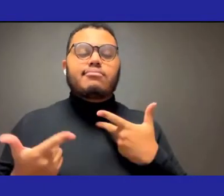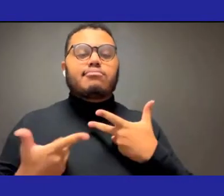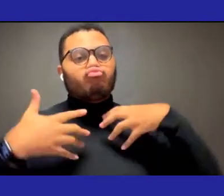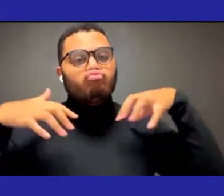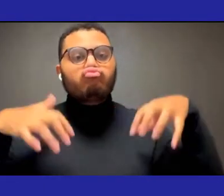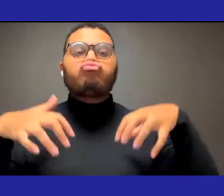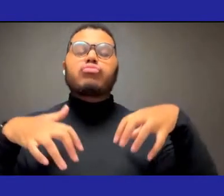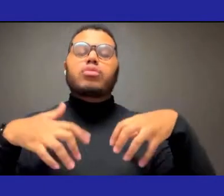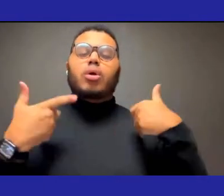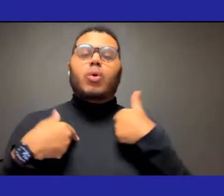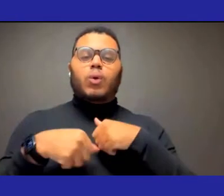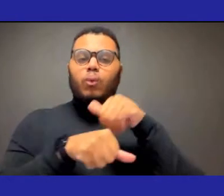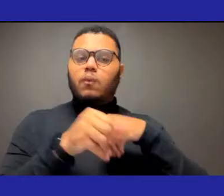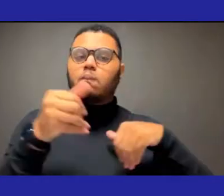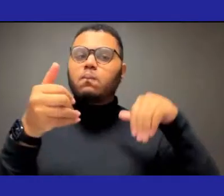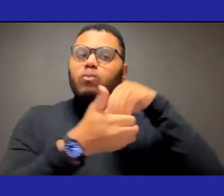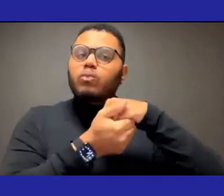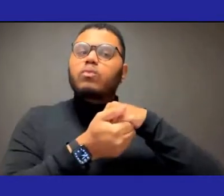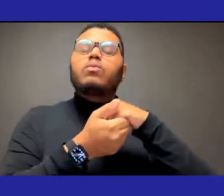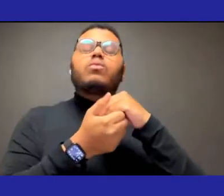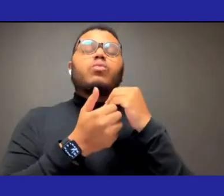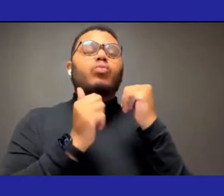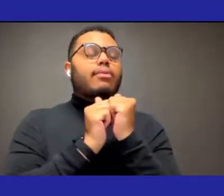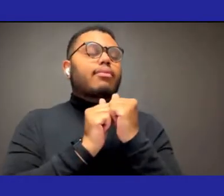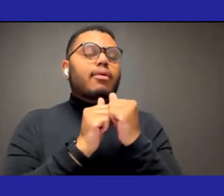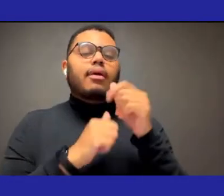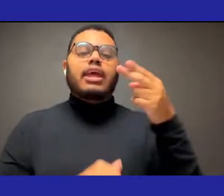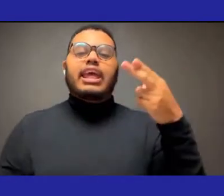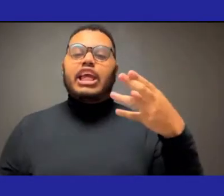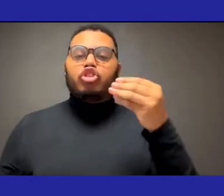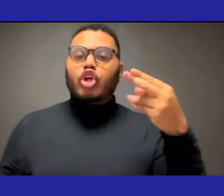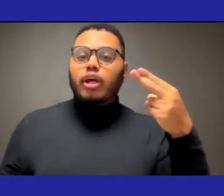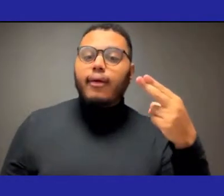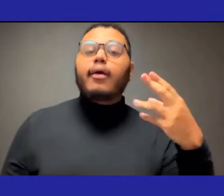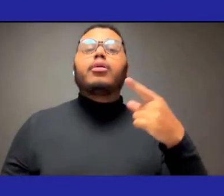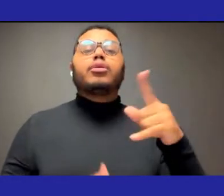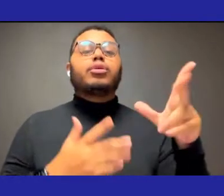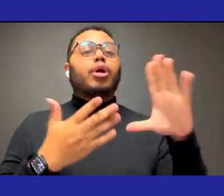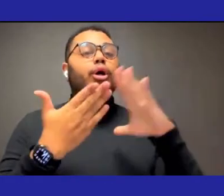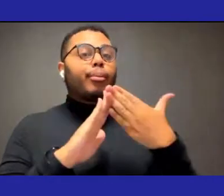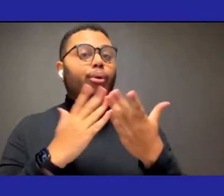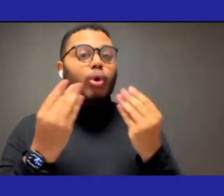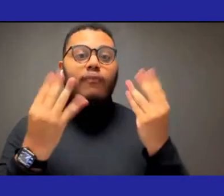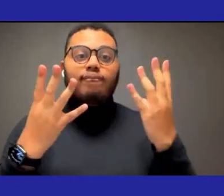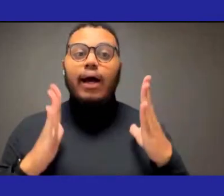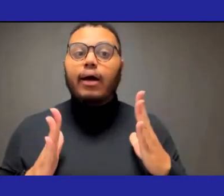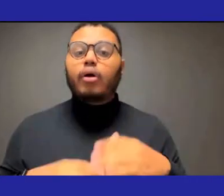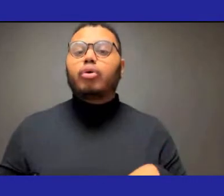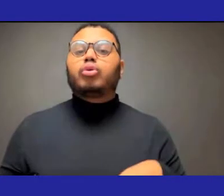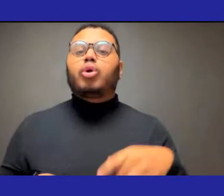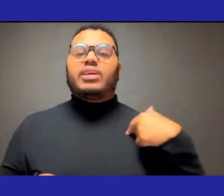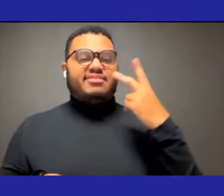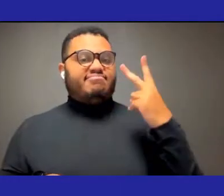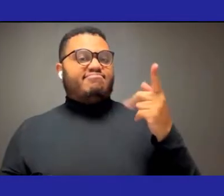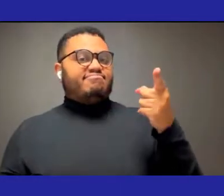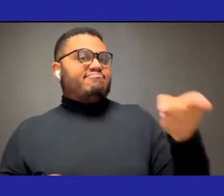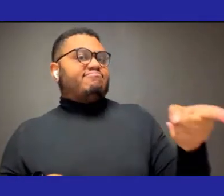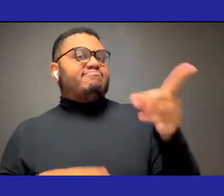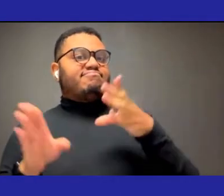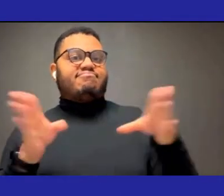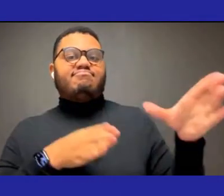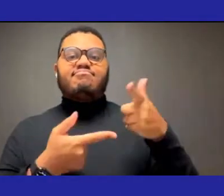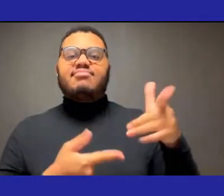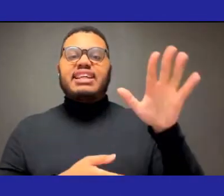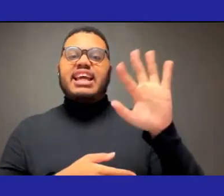worked closely with H&H community providers. You can see the plan achieved the 90th percentile.